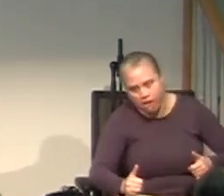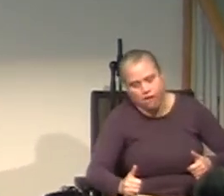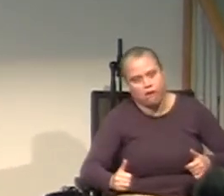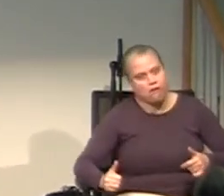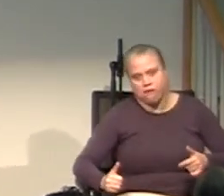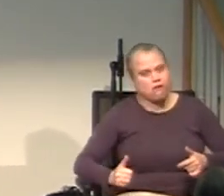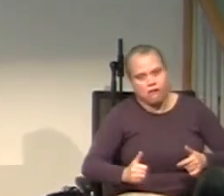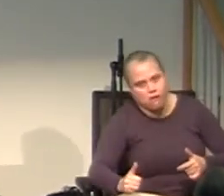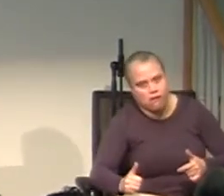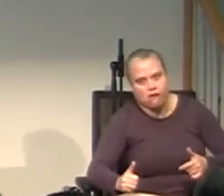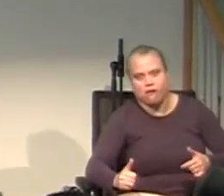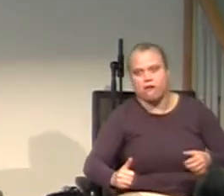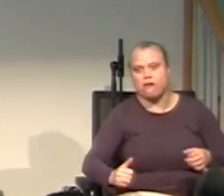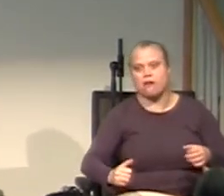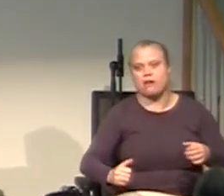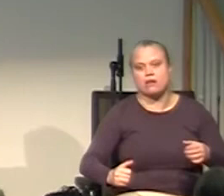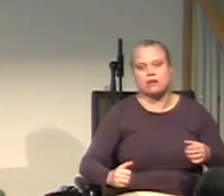went through